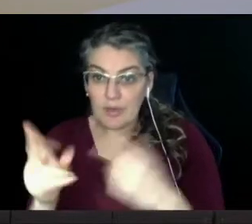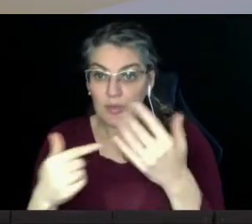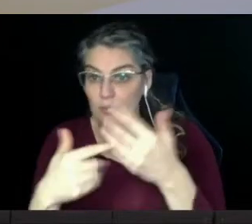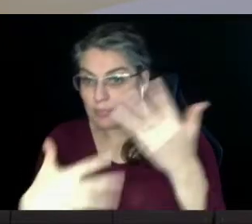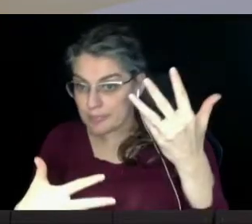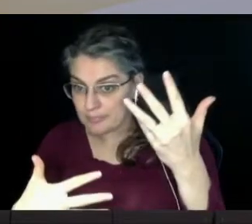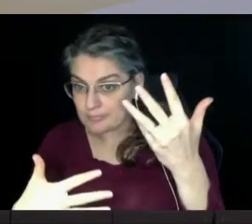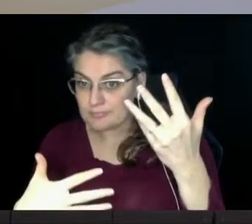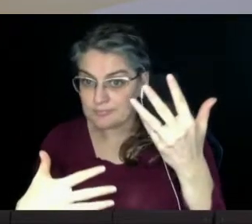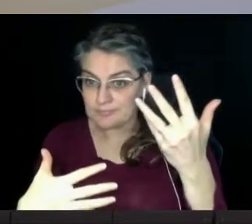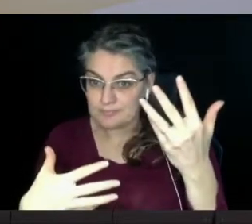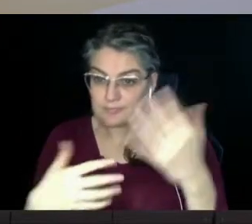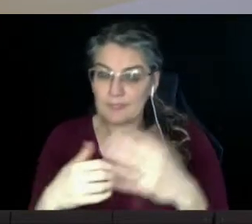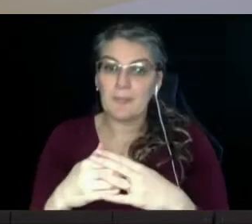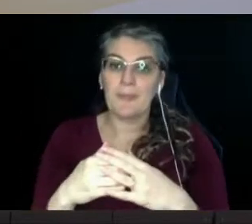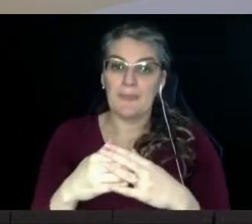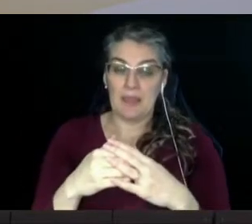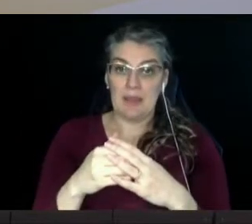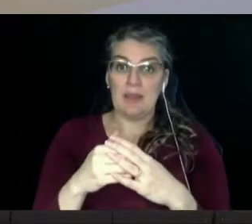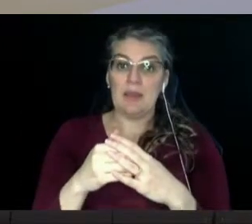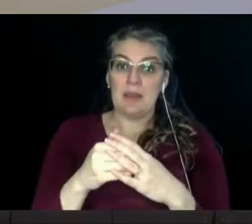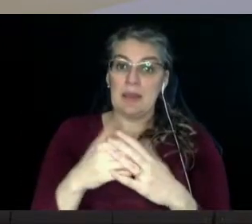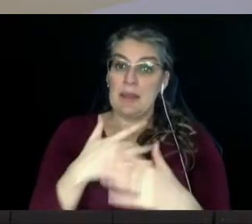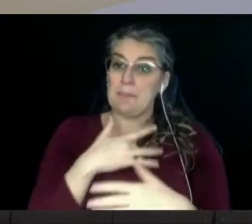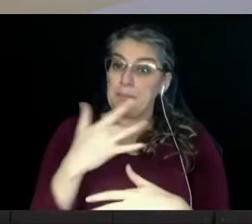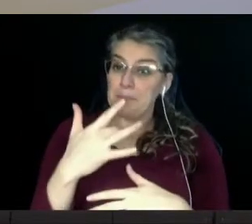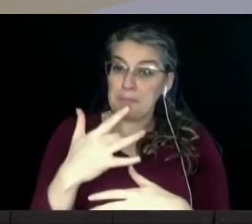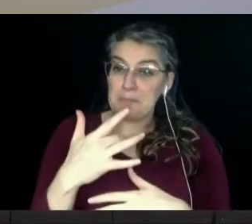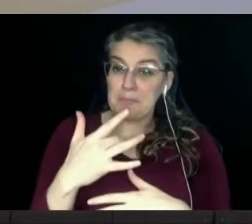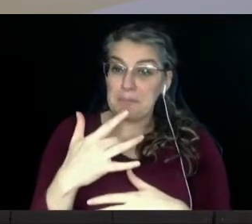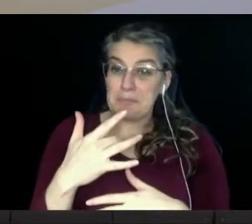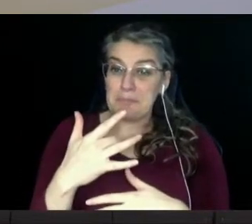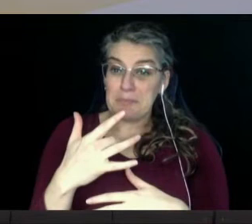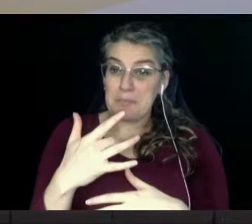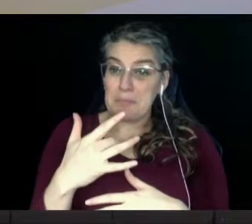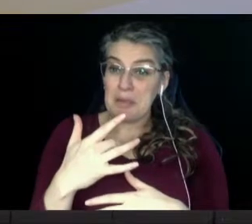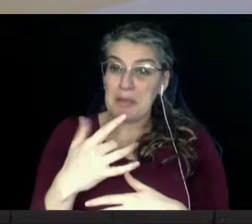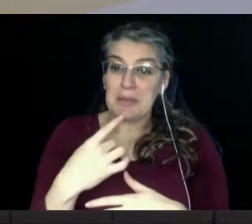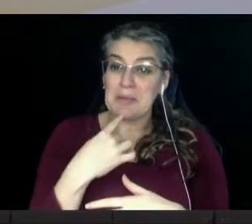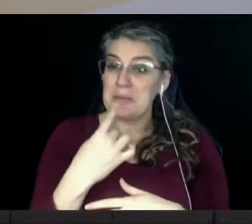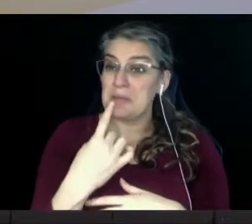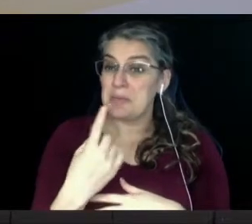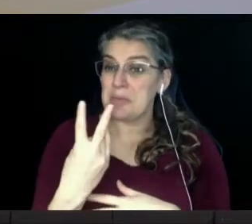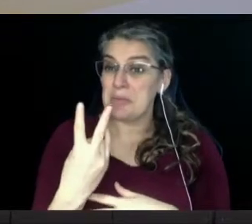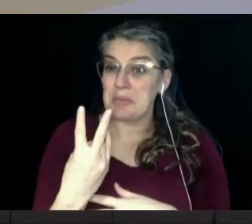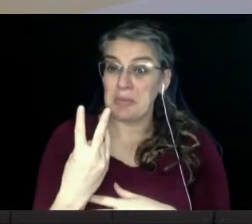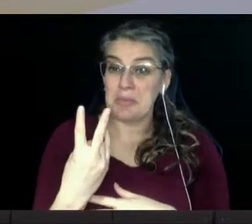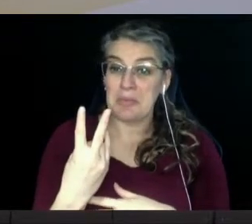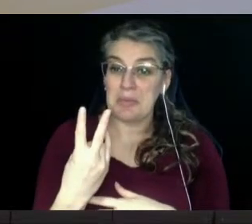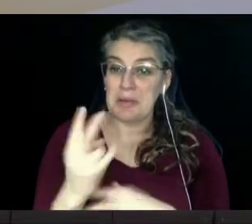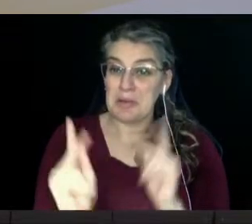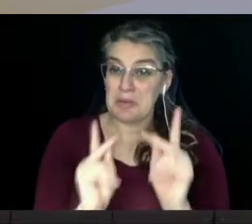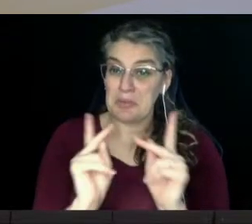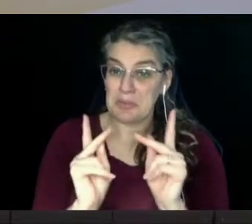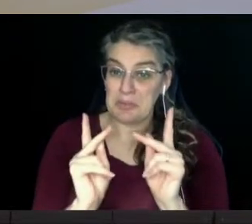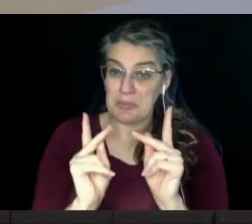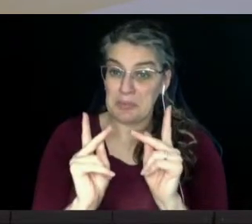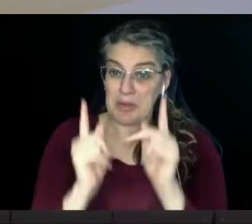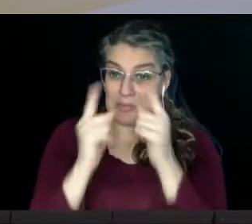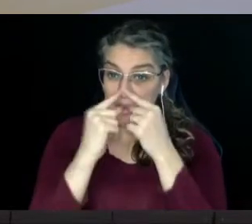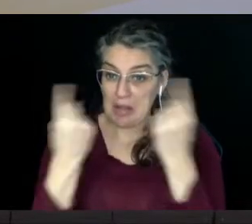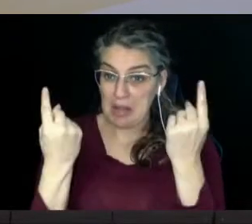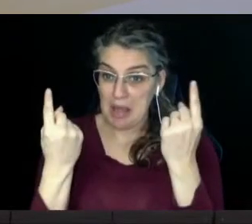2 serious reactions relating to anaphylaxis per year, and that's based on the thousands of vaccines we give in our normal